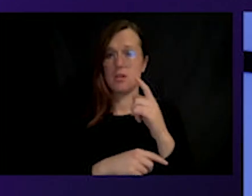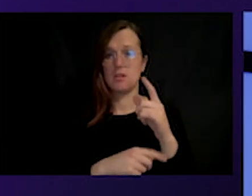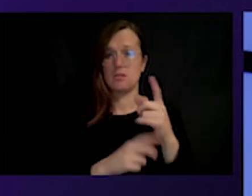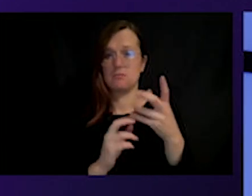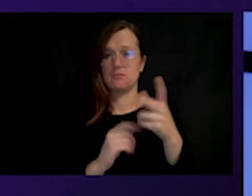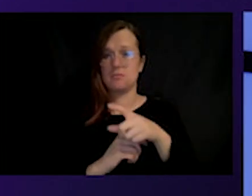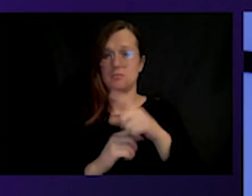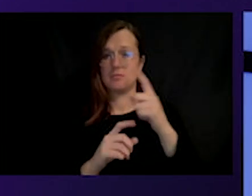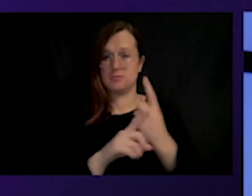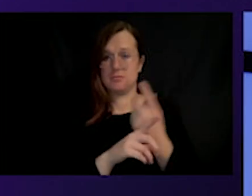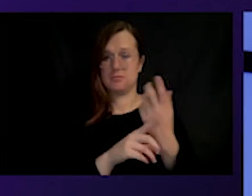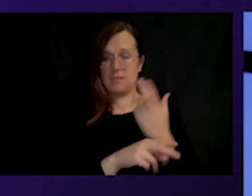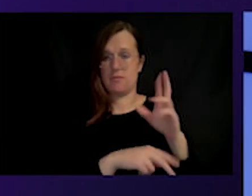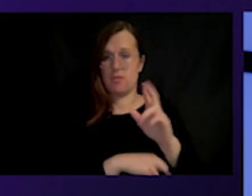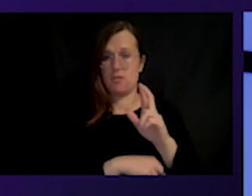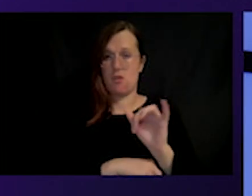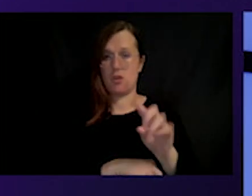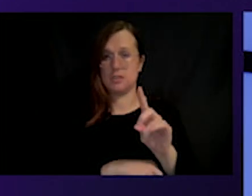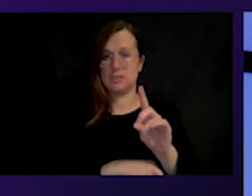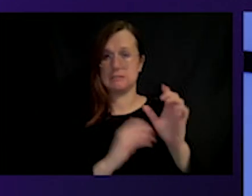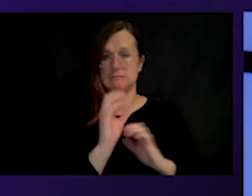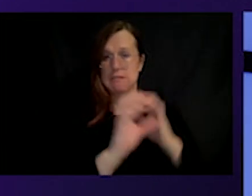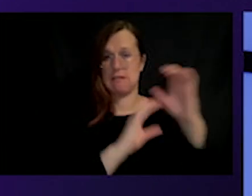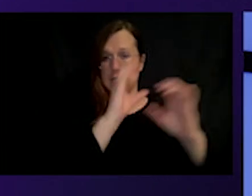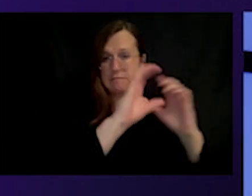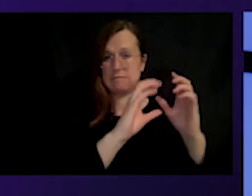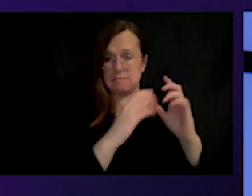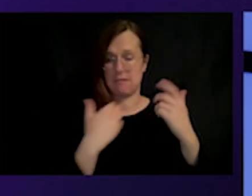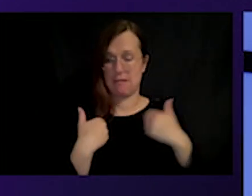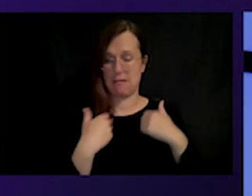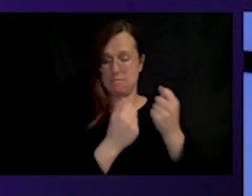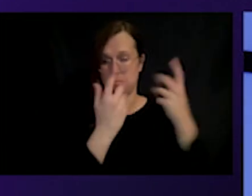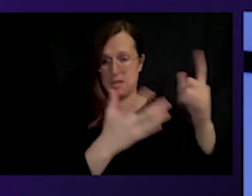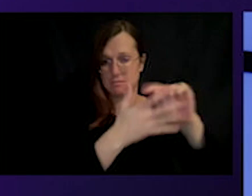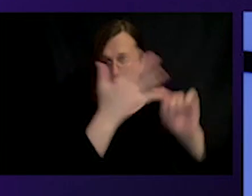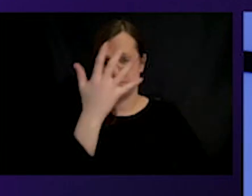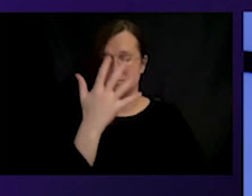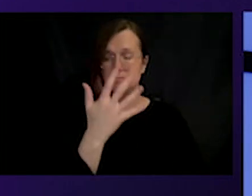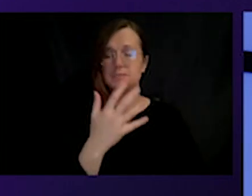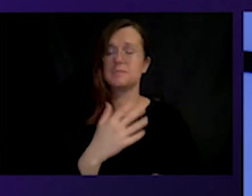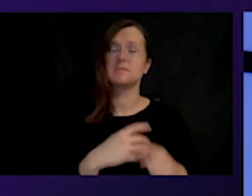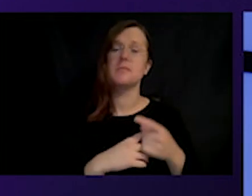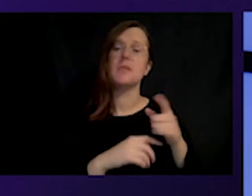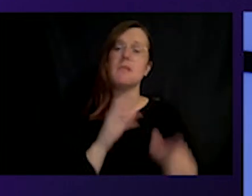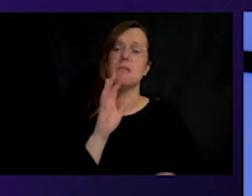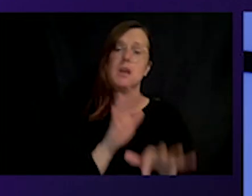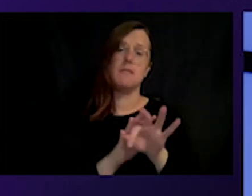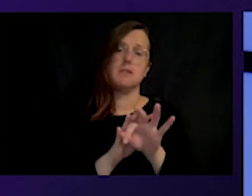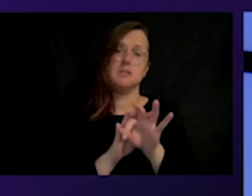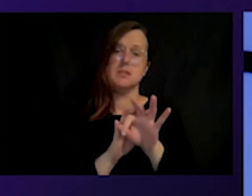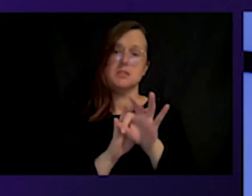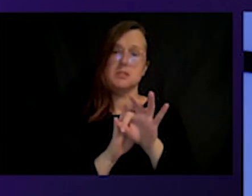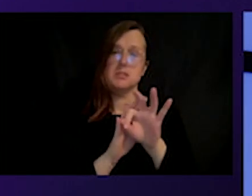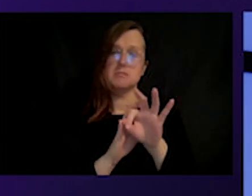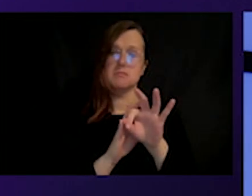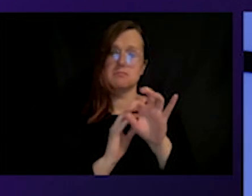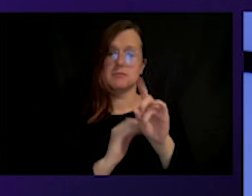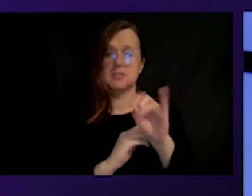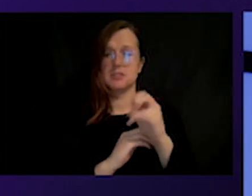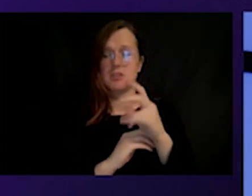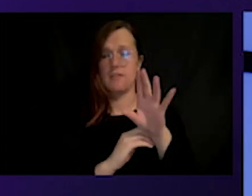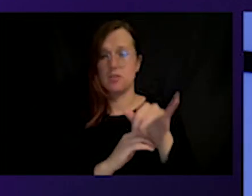their R&D steps. This covers their drug discovery, their